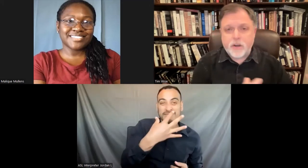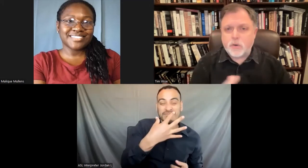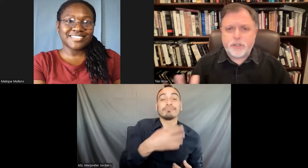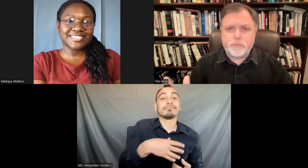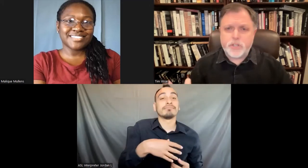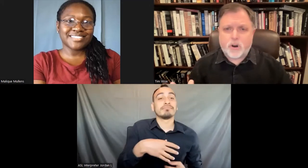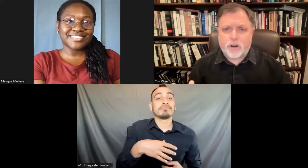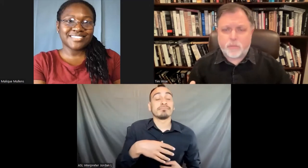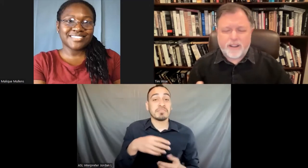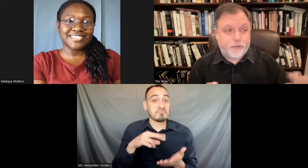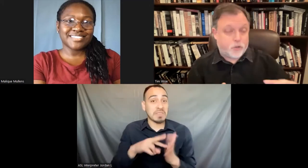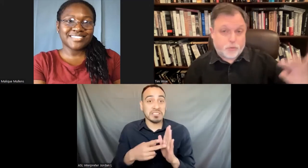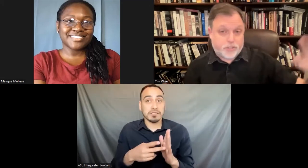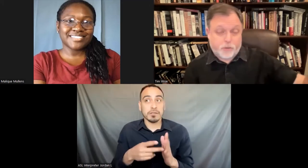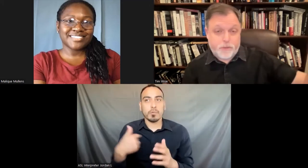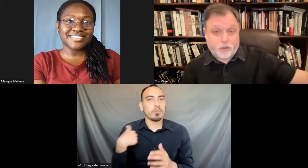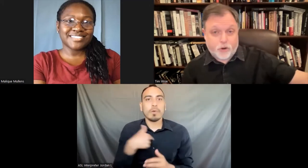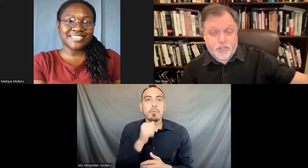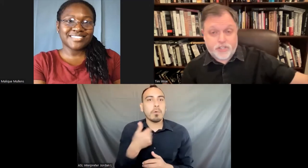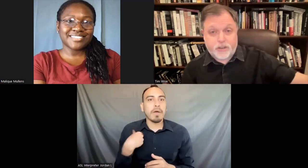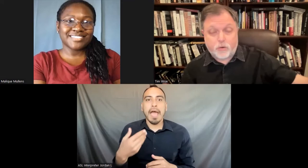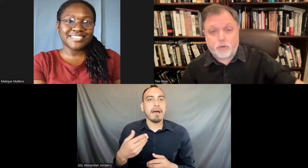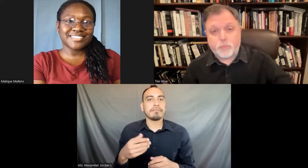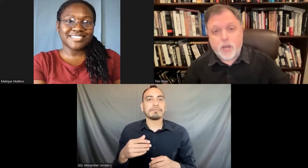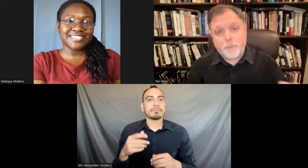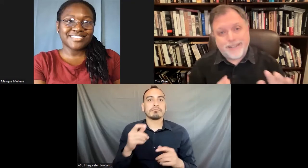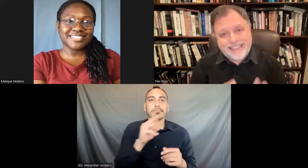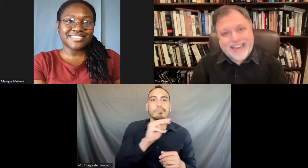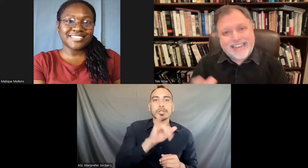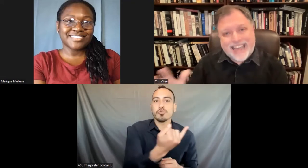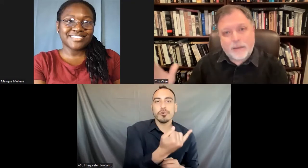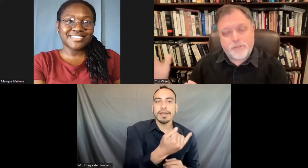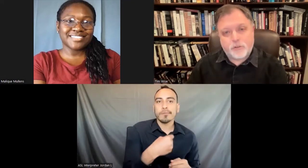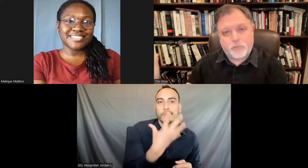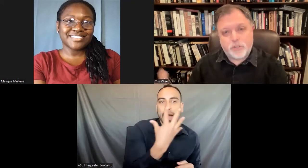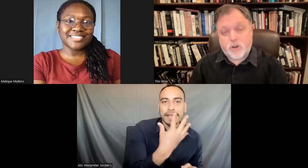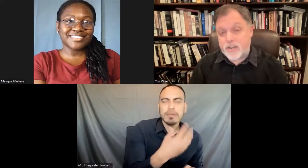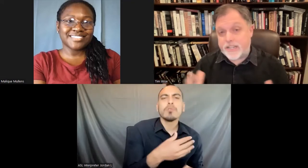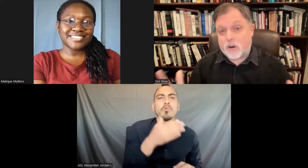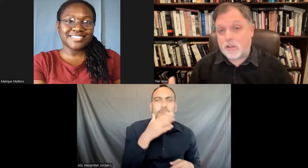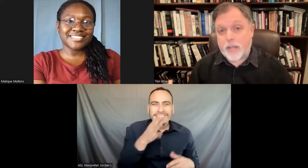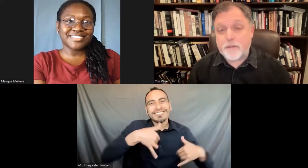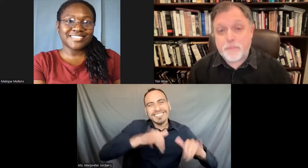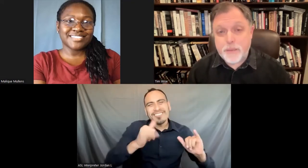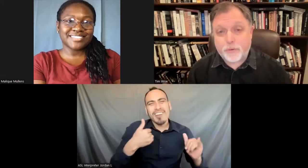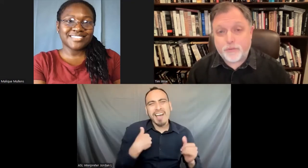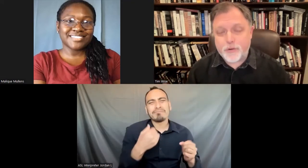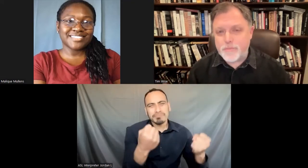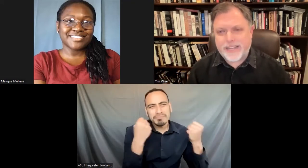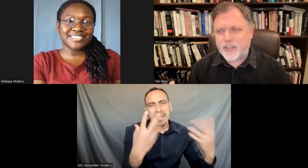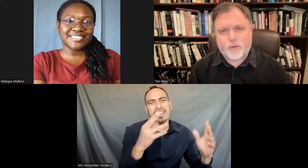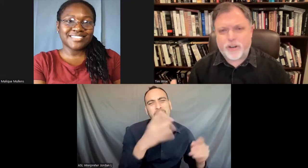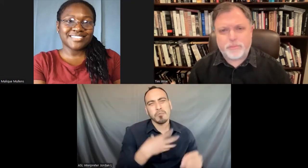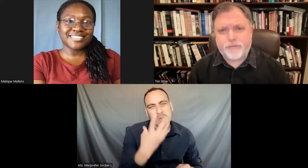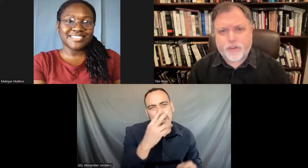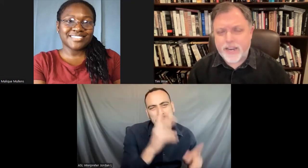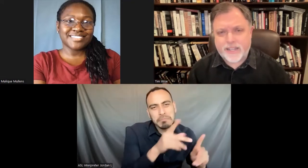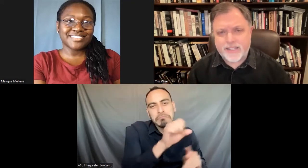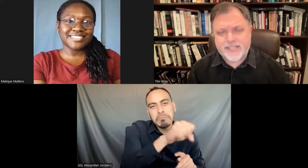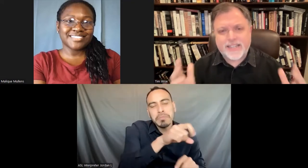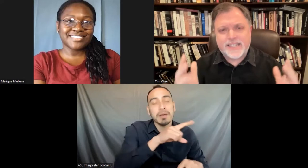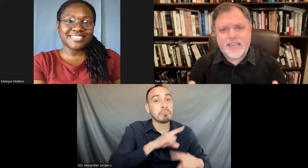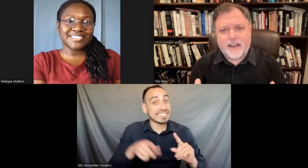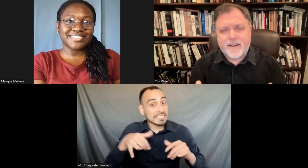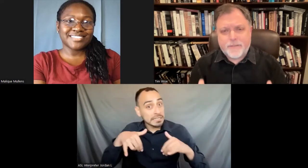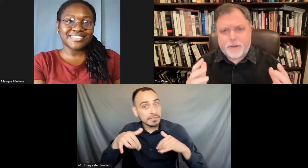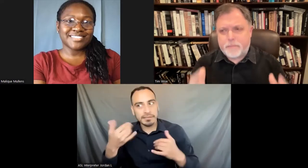will be no clear majority. White folks will still be the largest single group, but not an absolute majority. And there are a lot of people for whom that's incredibly frightening.